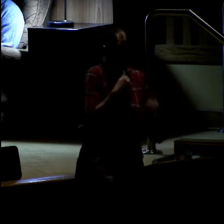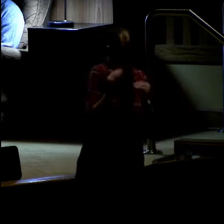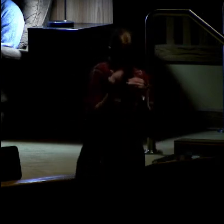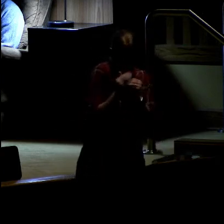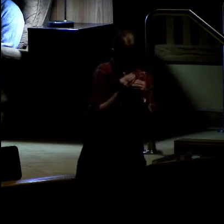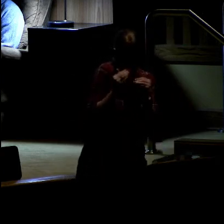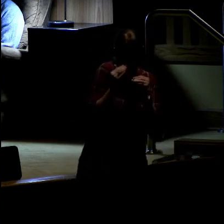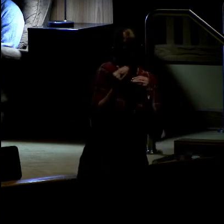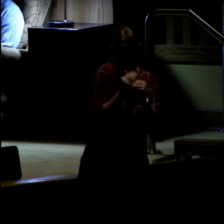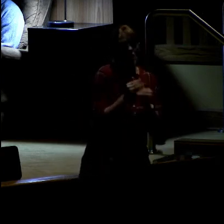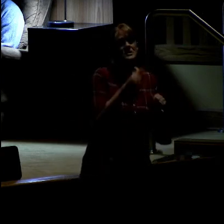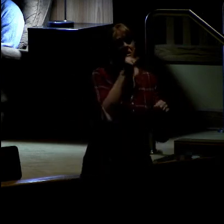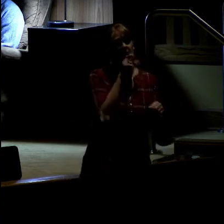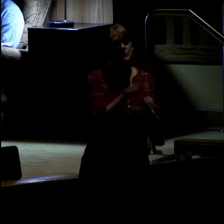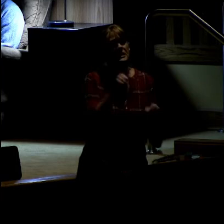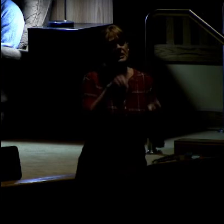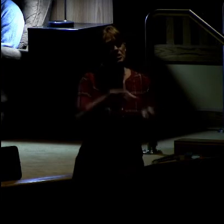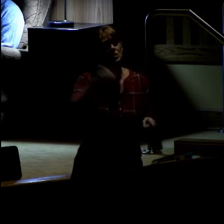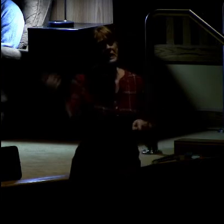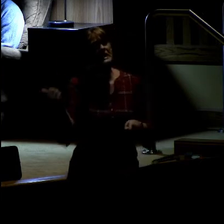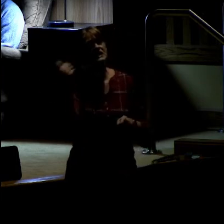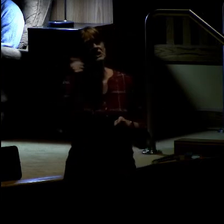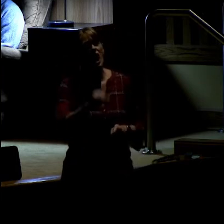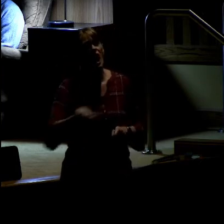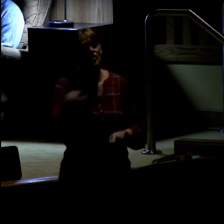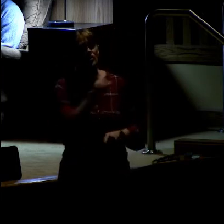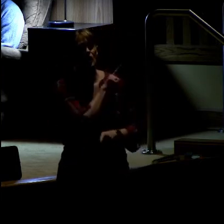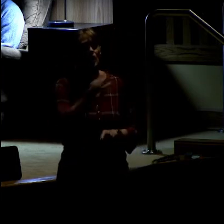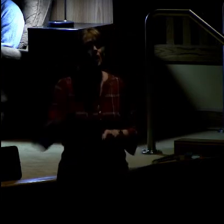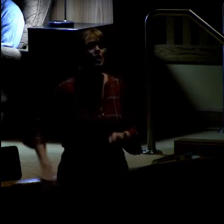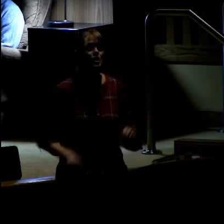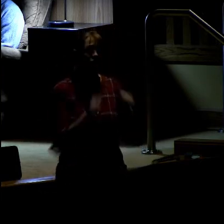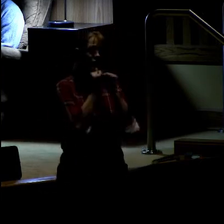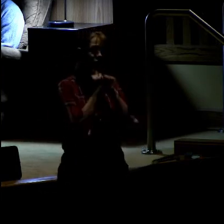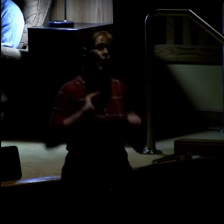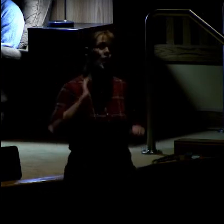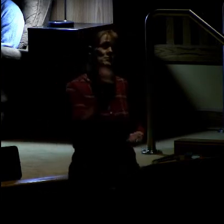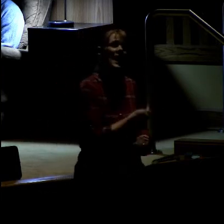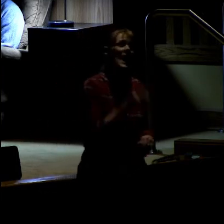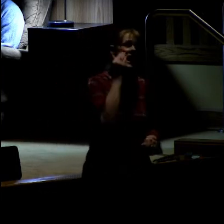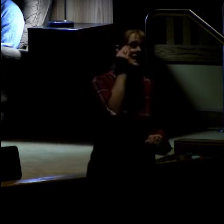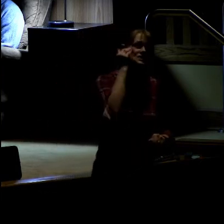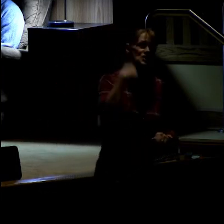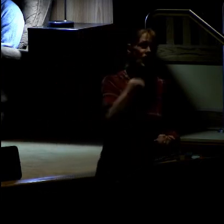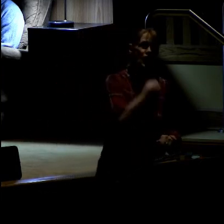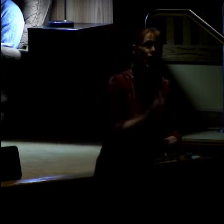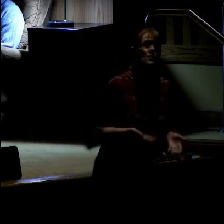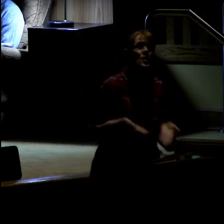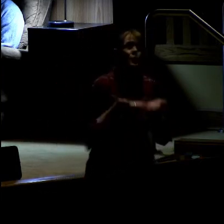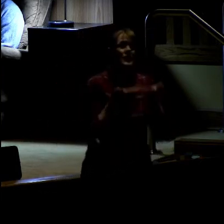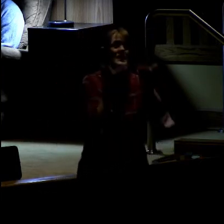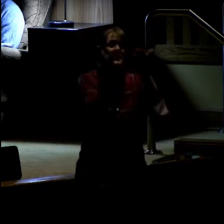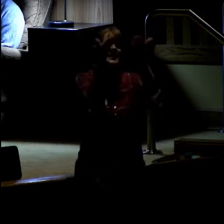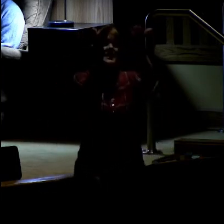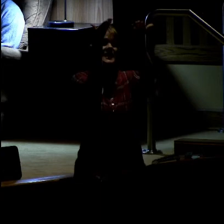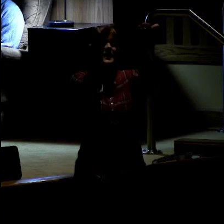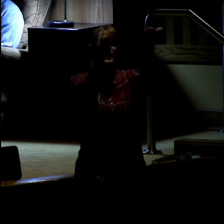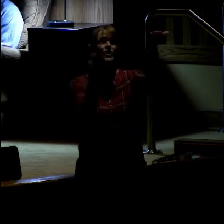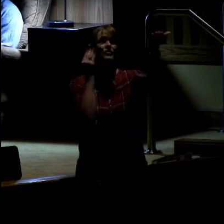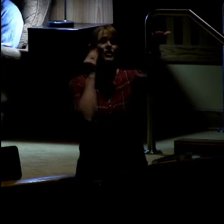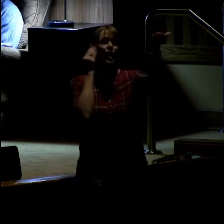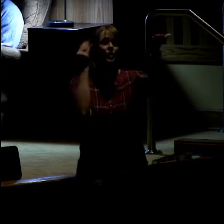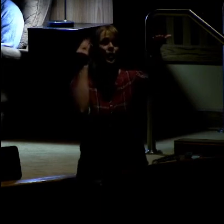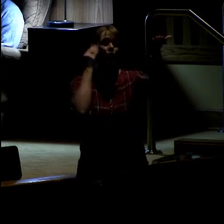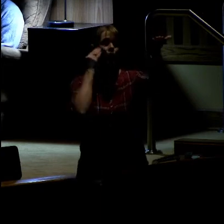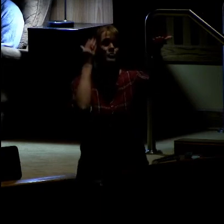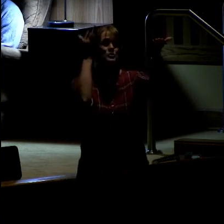close, committed to each other. Lord, bless our home. We give